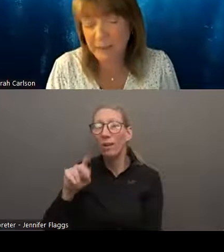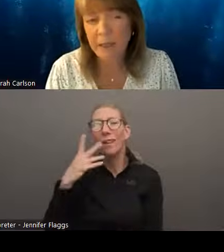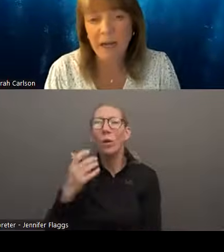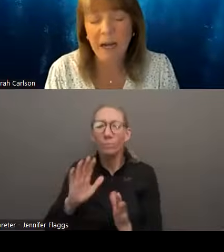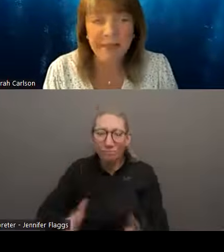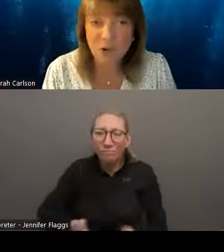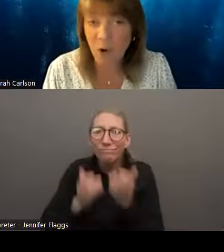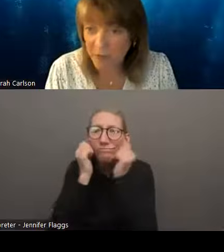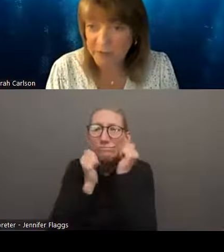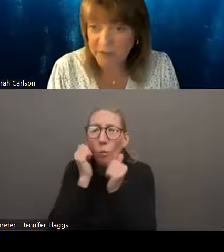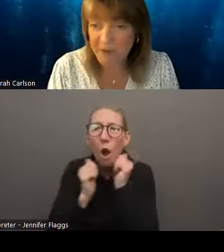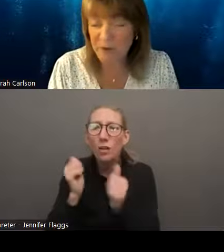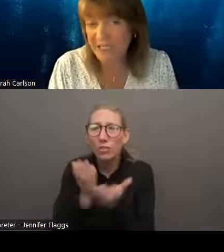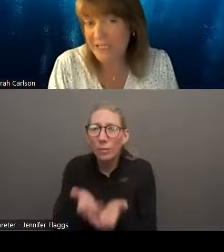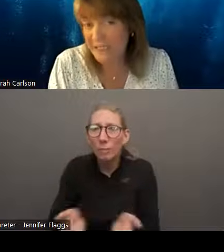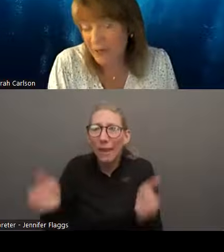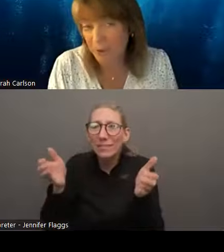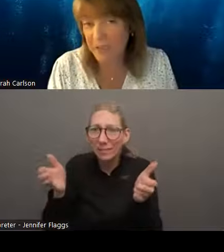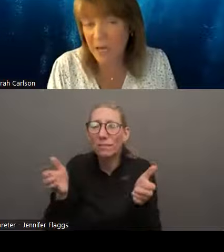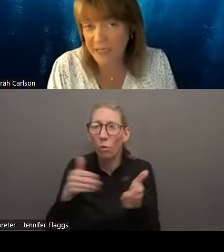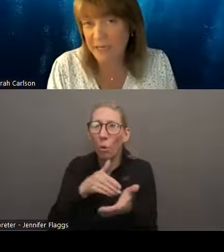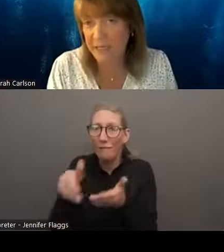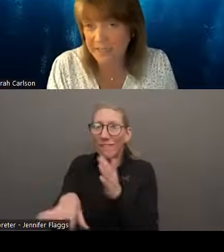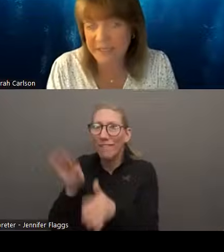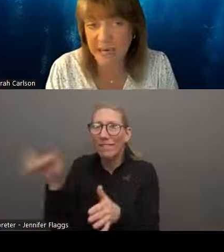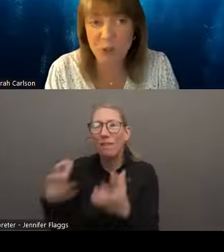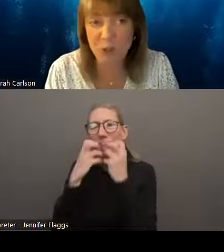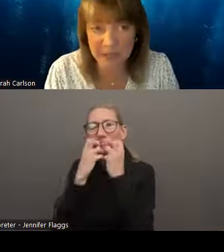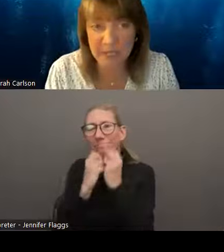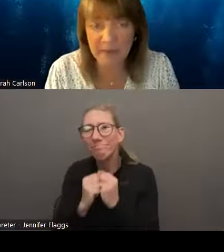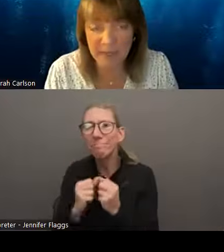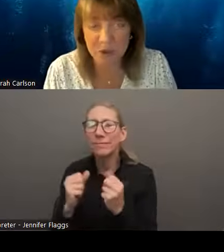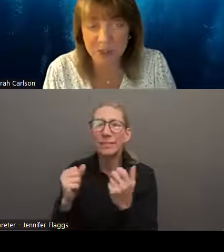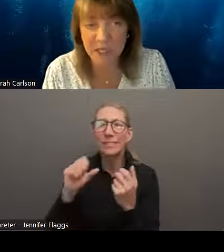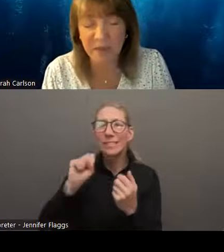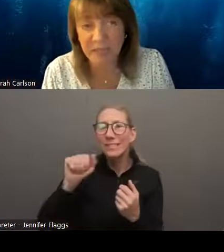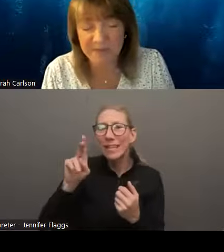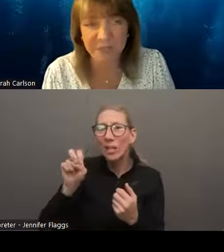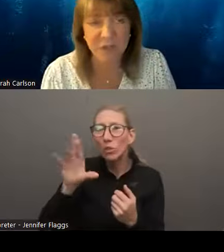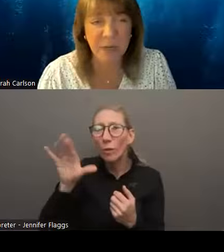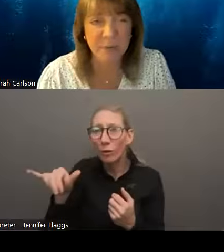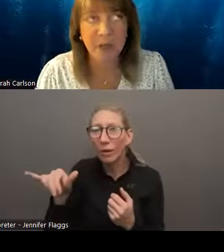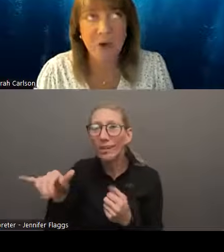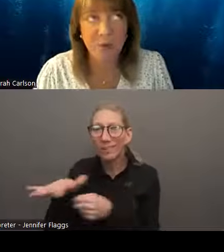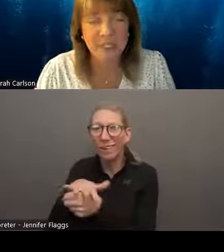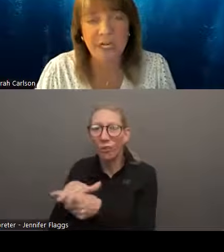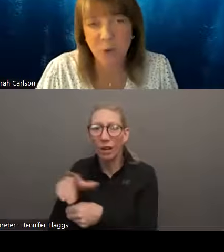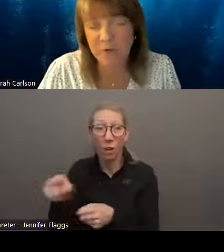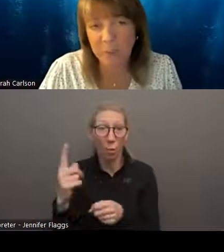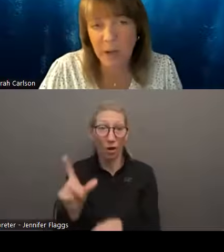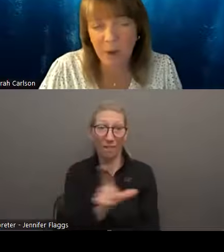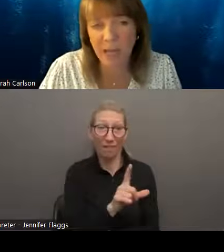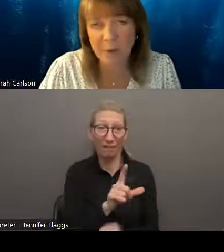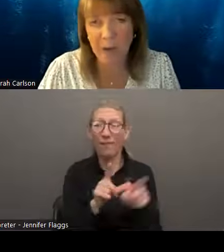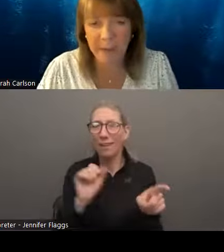basin. And these are often found in sacred contexts, like sanctuaries. And the image you're seeing on the left actually comes from the sanctuary